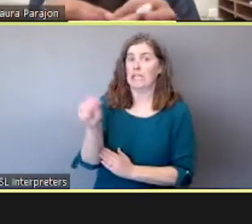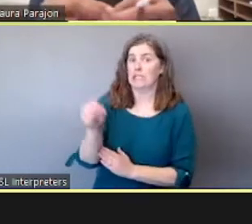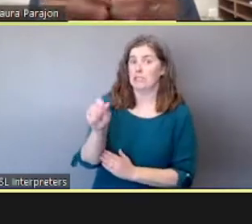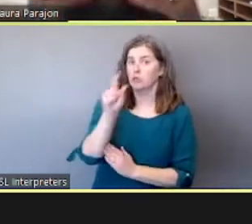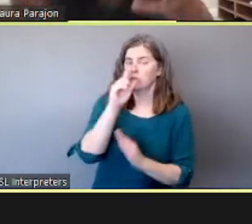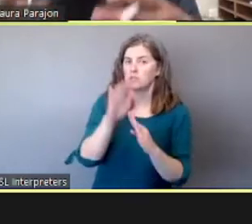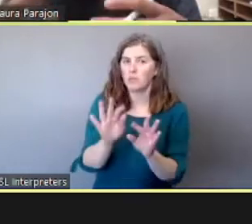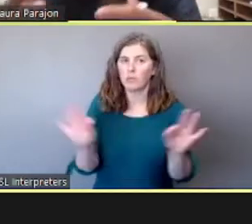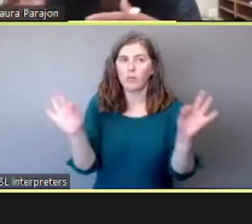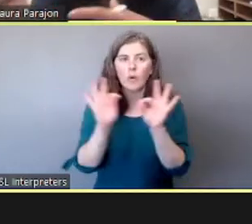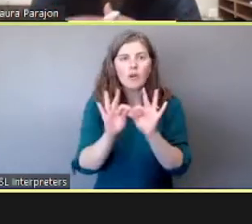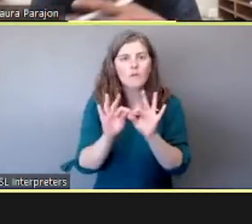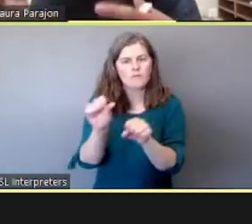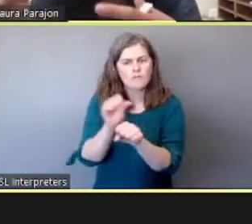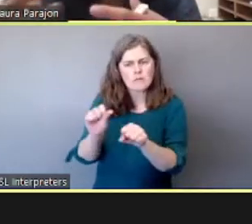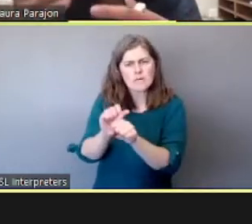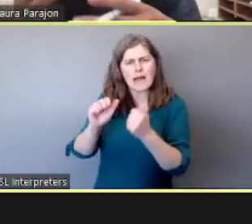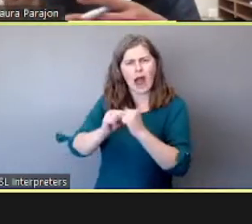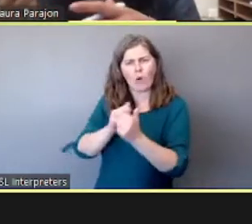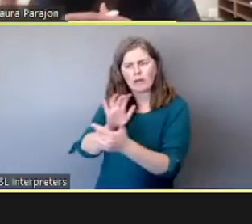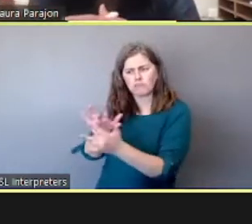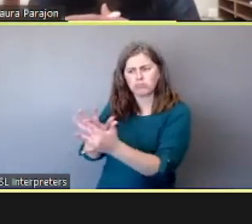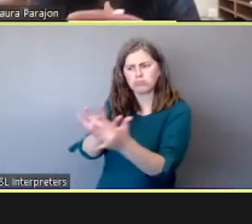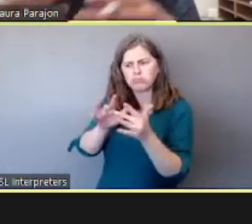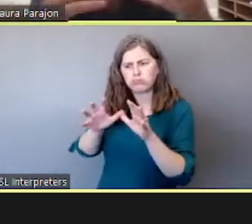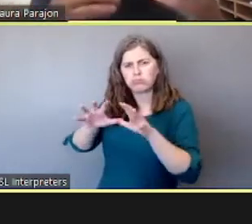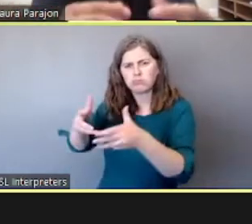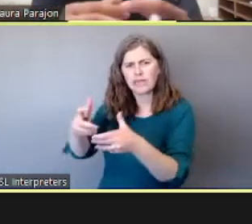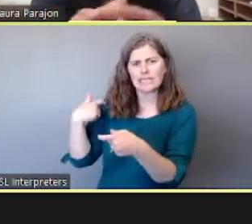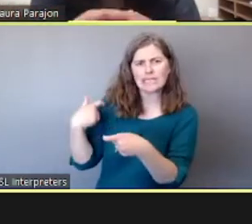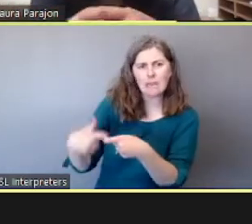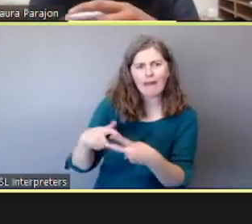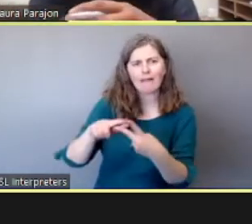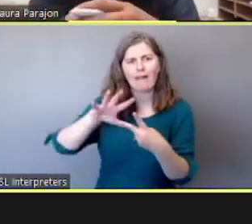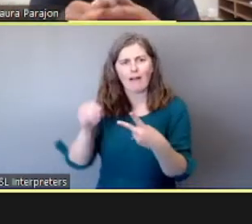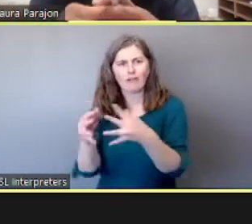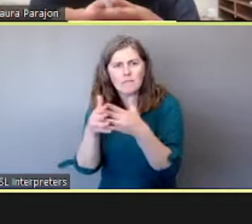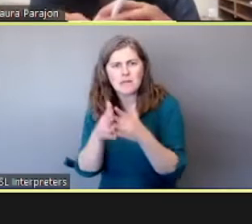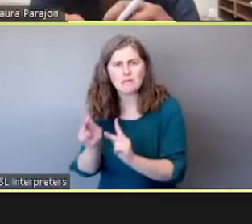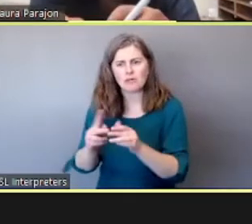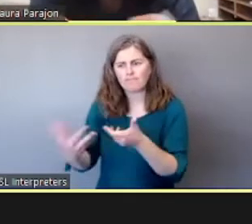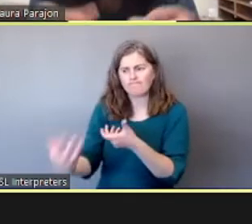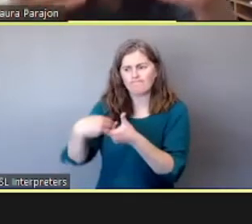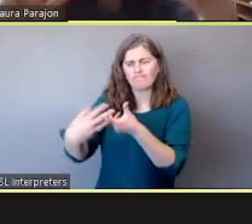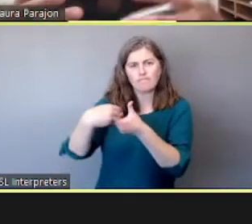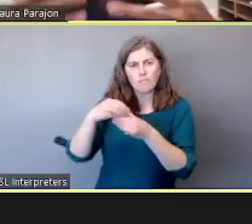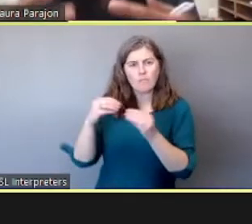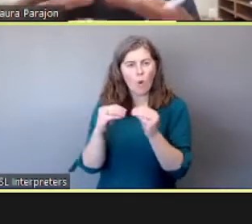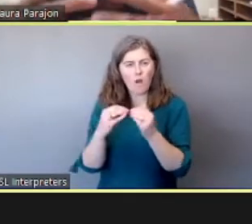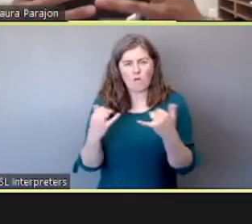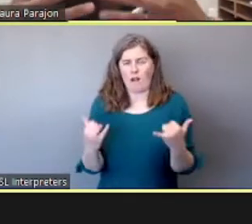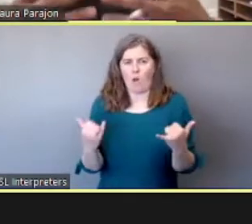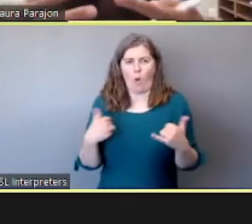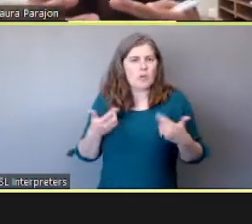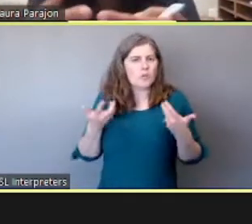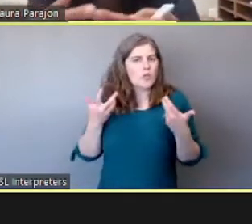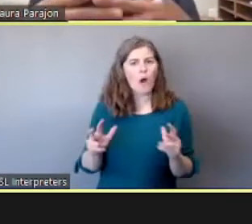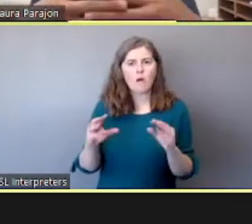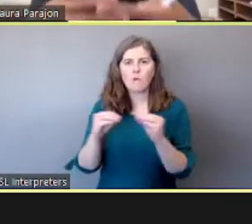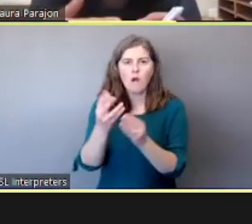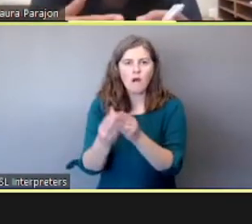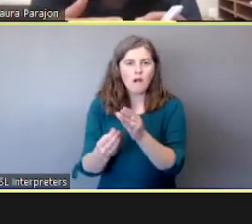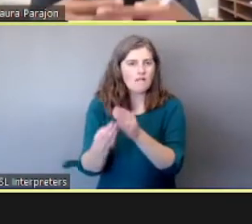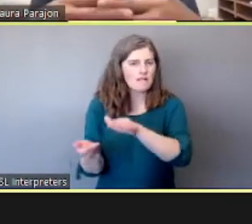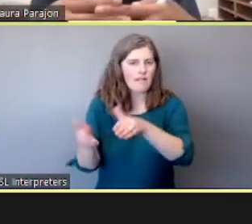need to work on how we reach Hispanic, Latino, and African American populations right now. We do not want to have more deaths,